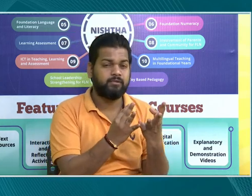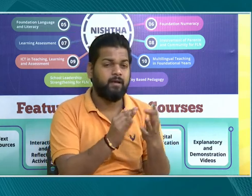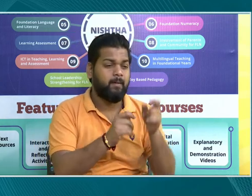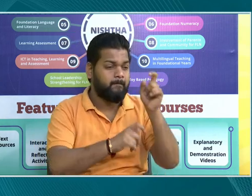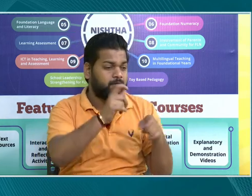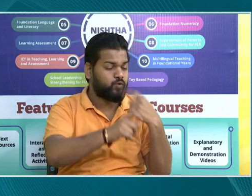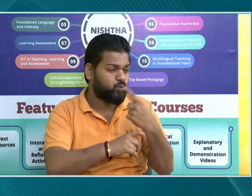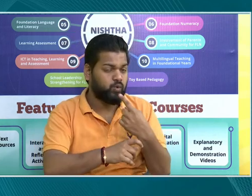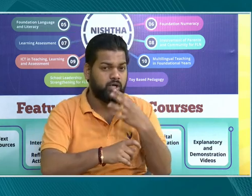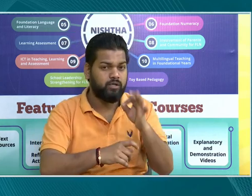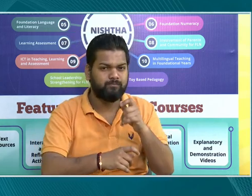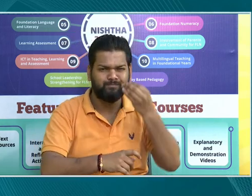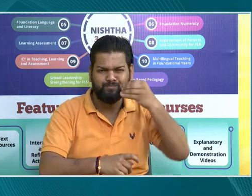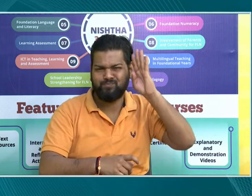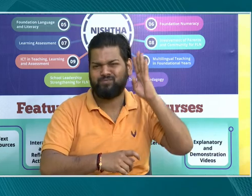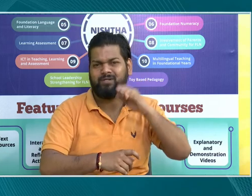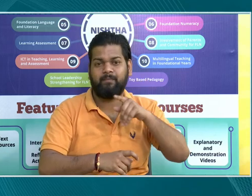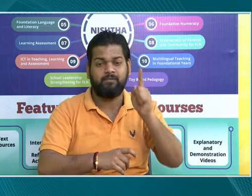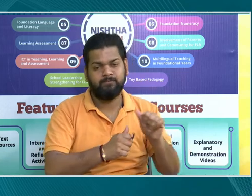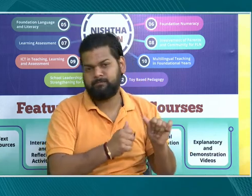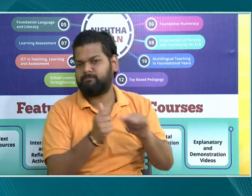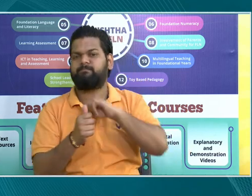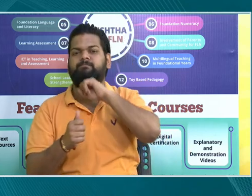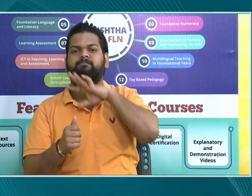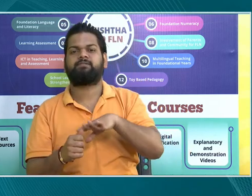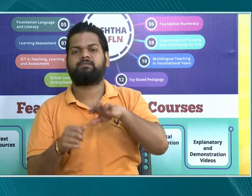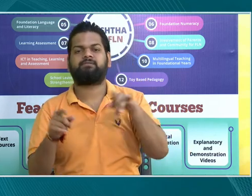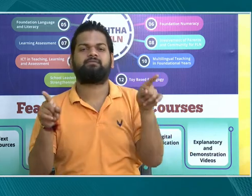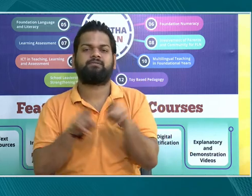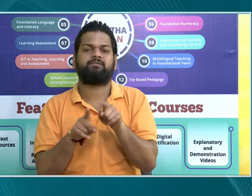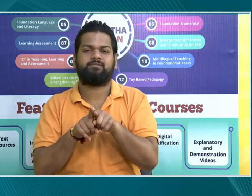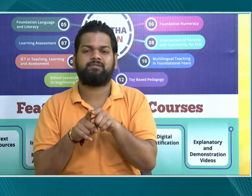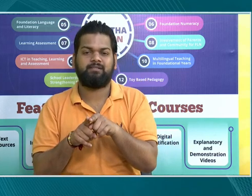make something in our kitchen to make tea.